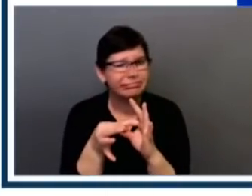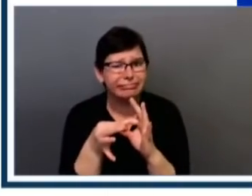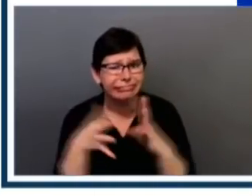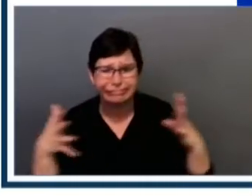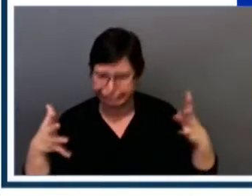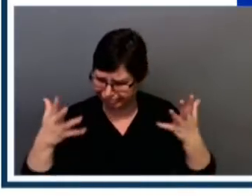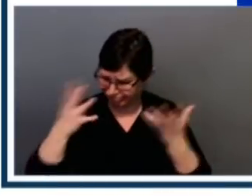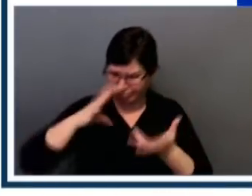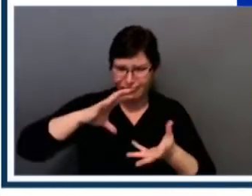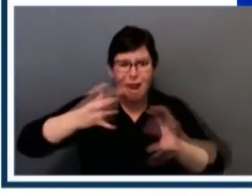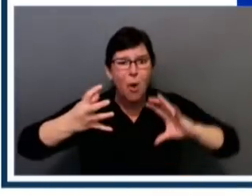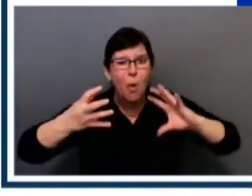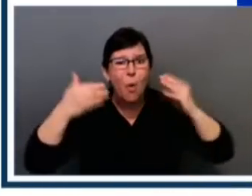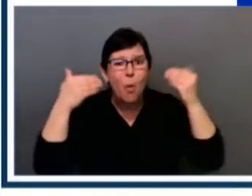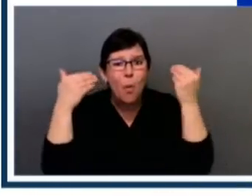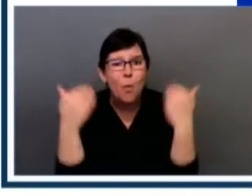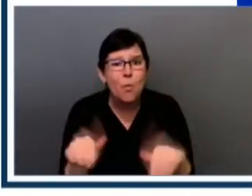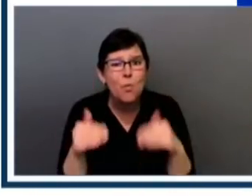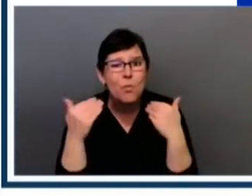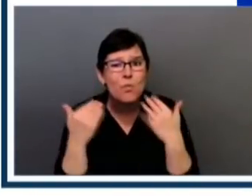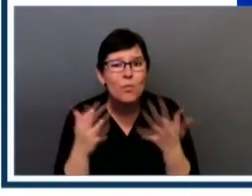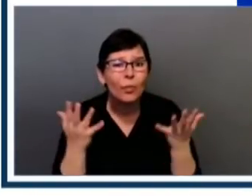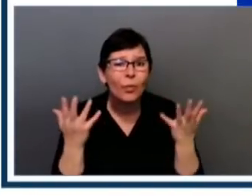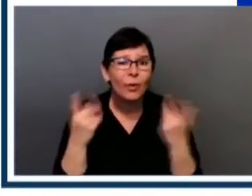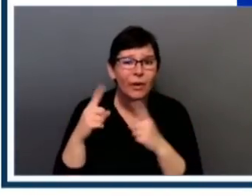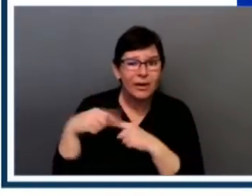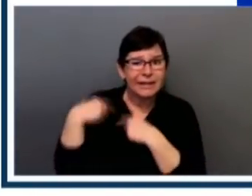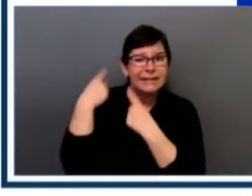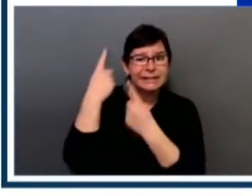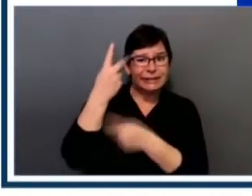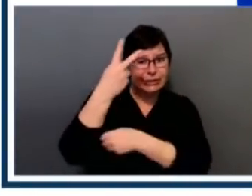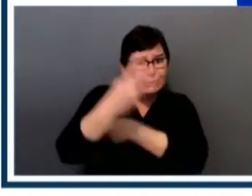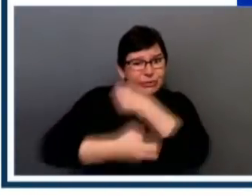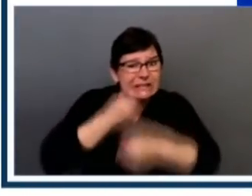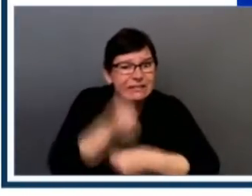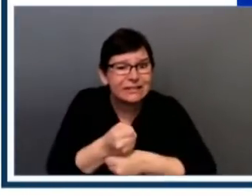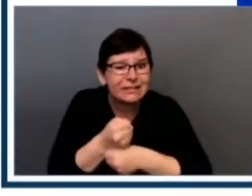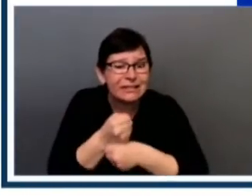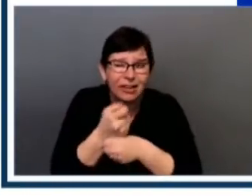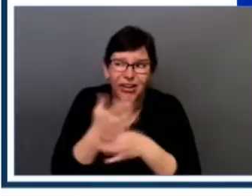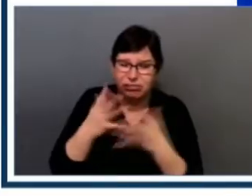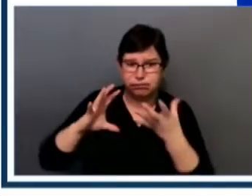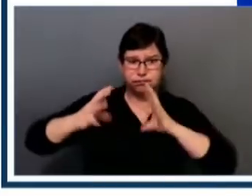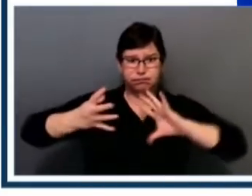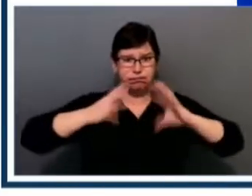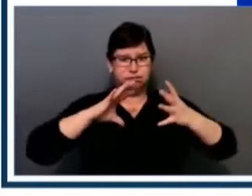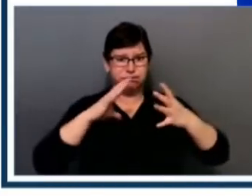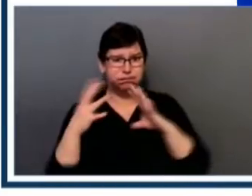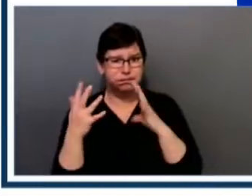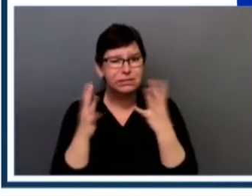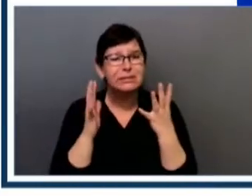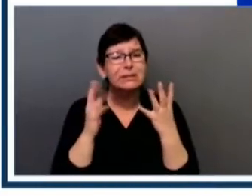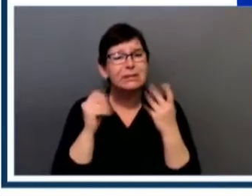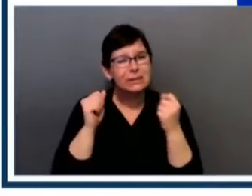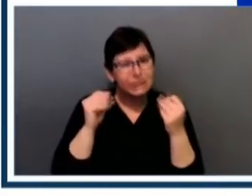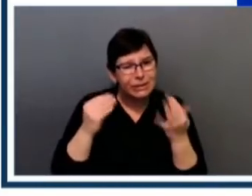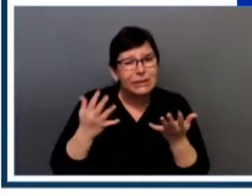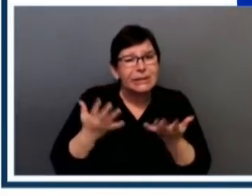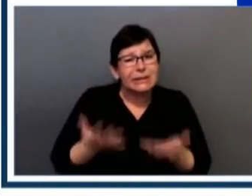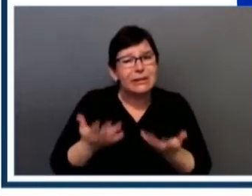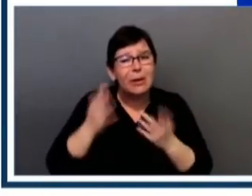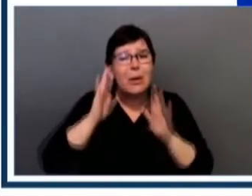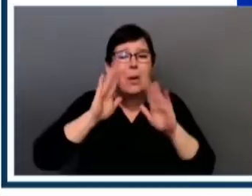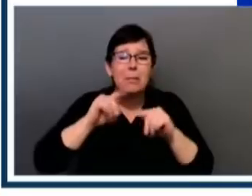months. Others in time can be mended, and that's my hope. But it's up to each of us to play a